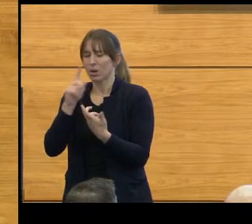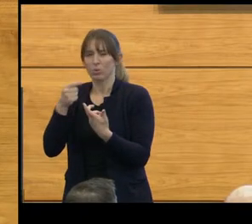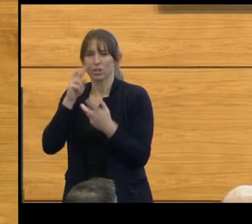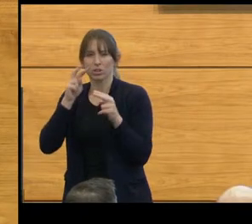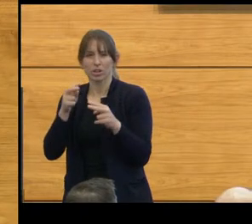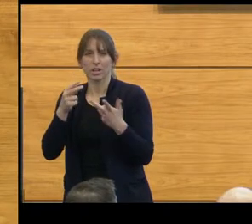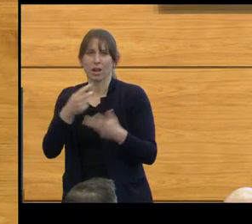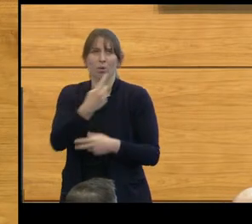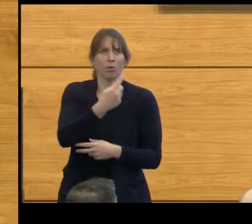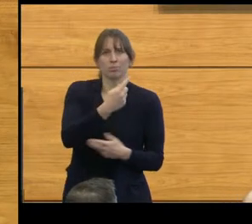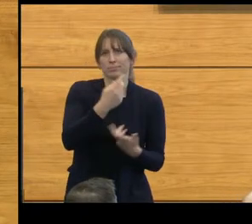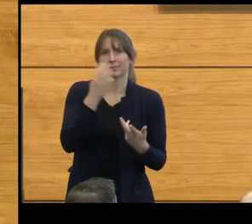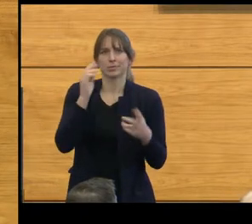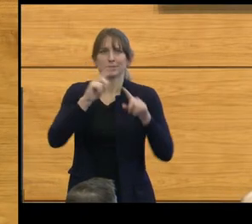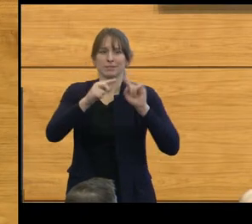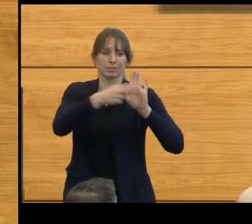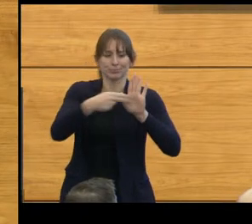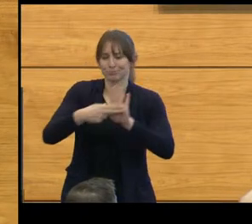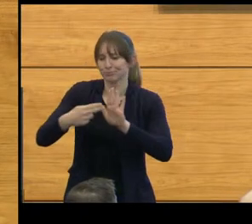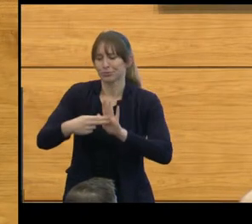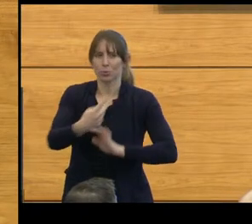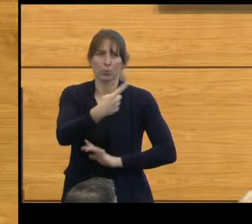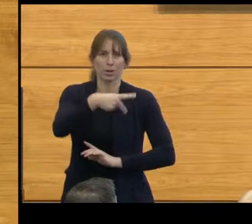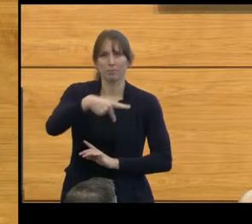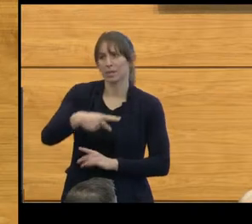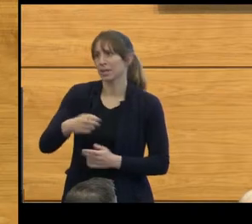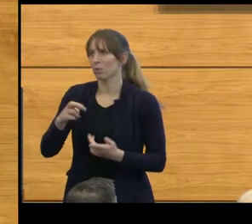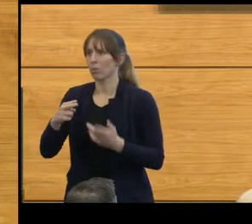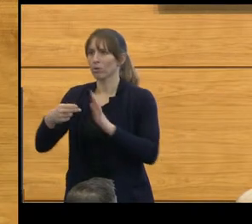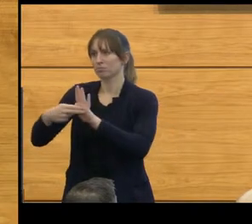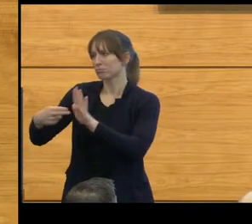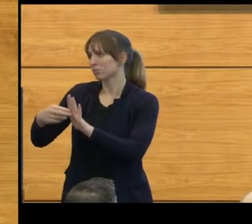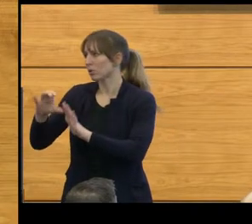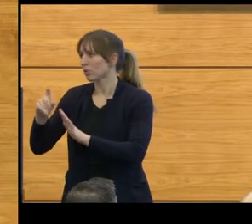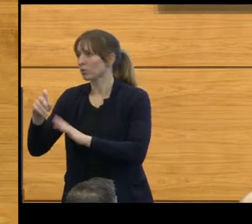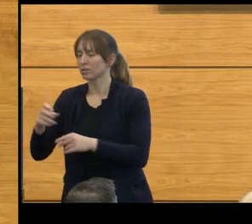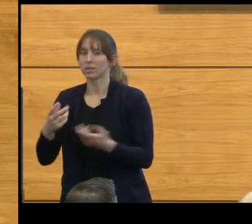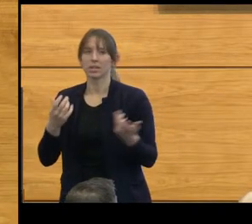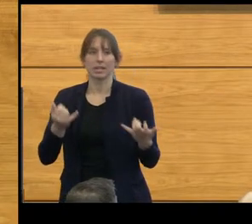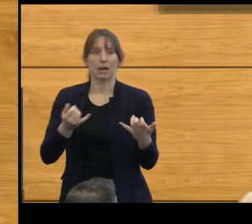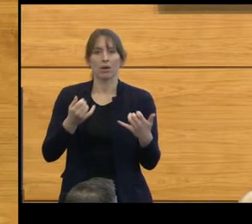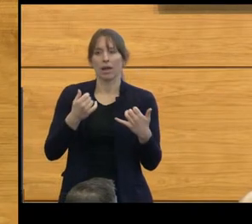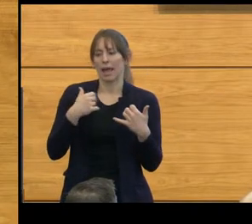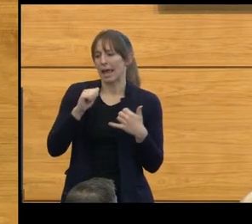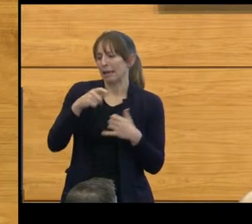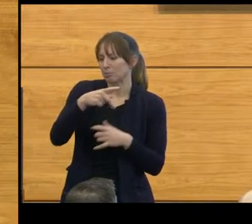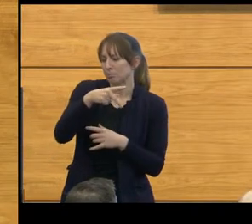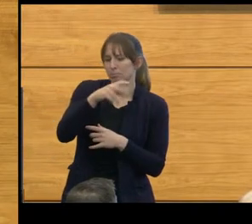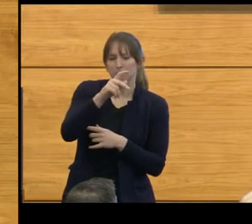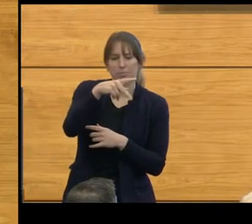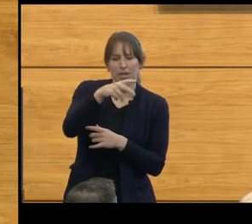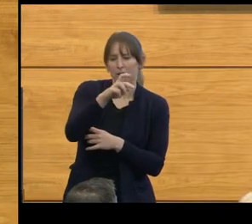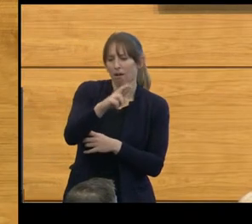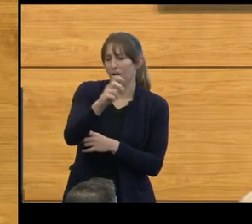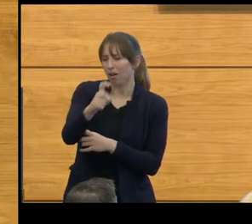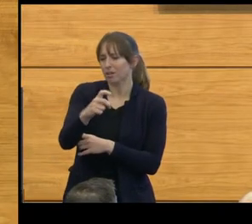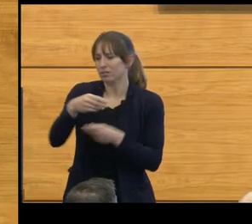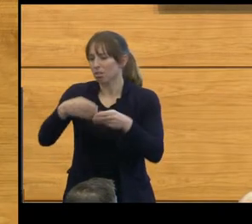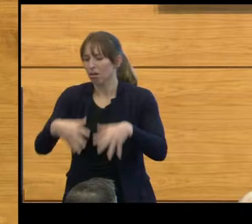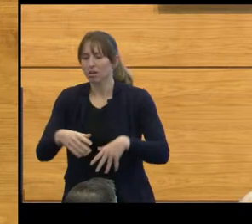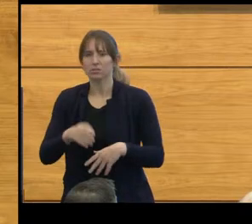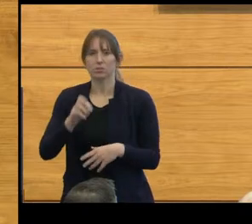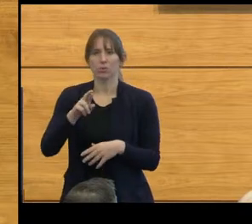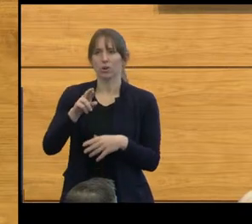19Q co-deletion. They looked at whether there was ATRX loss. They looked to see whether or not there was